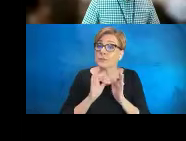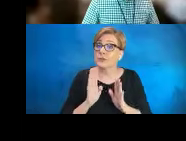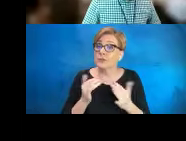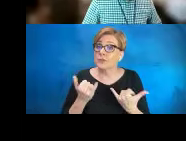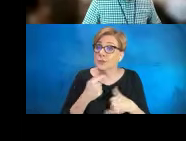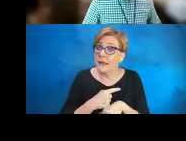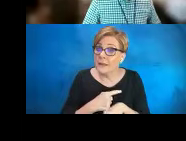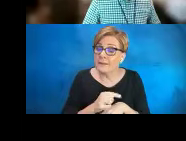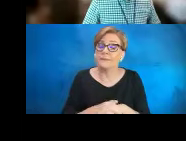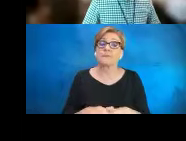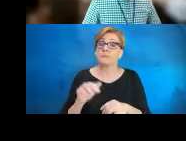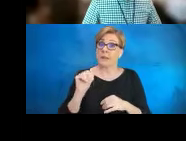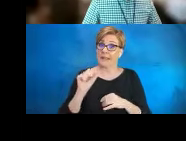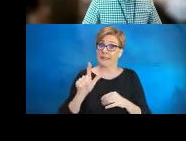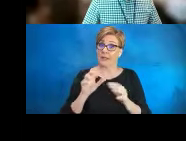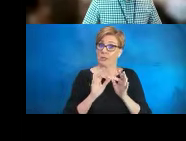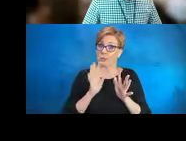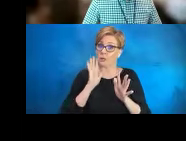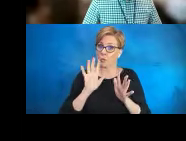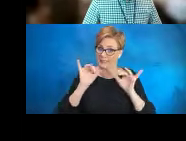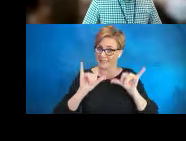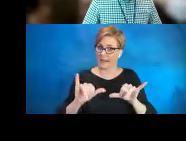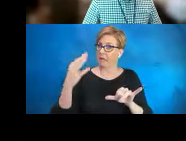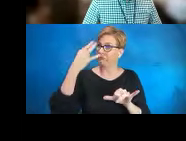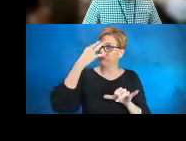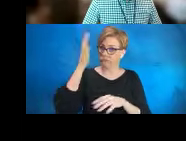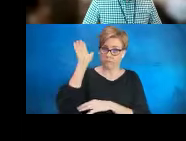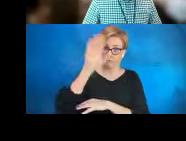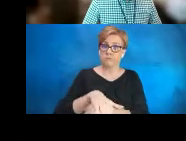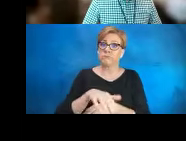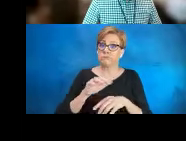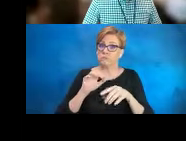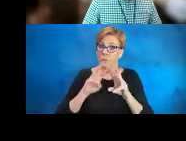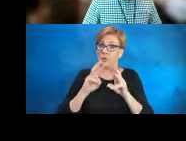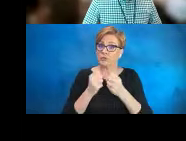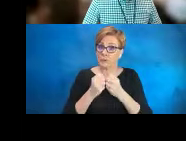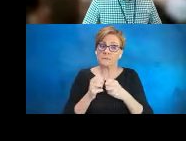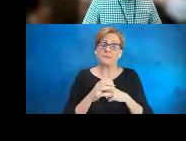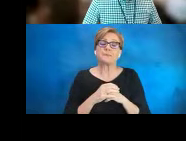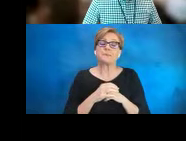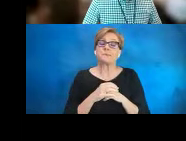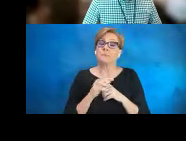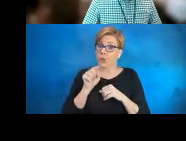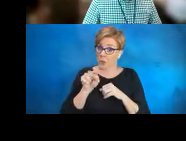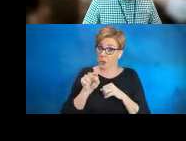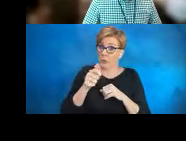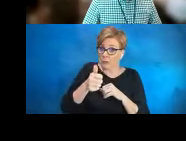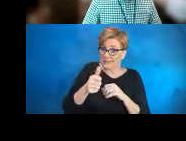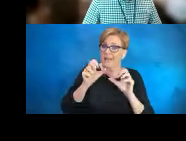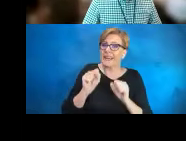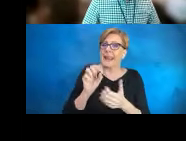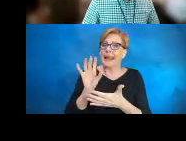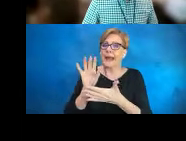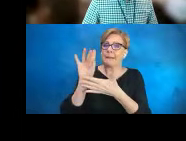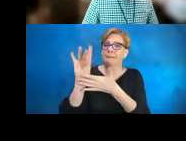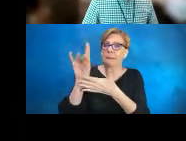ASL interpreters will stay on video throughout the training. You have the option to pin the interpreter's video